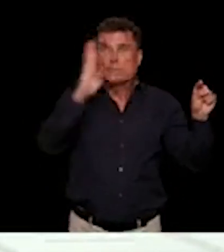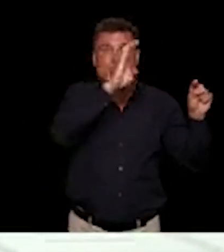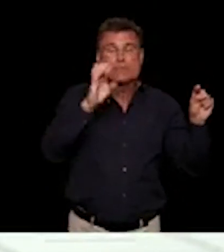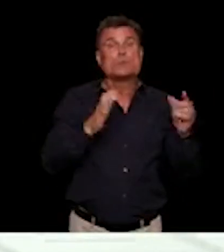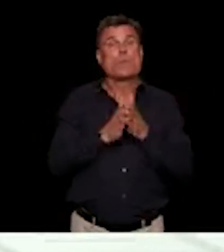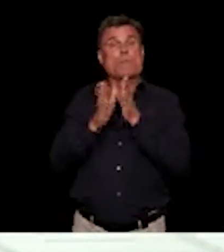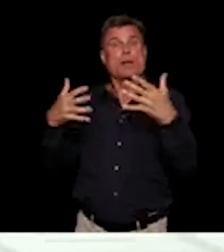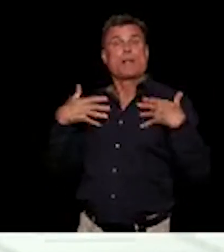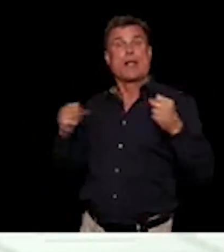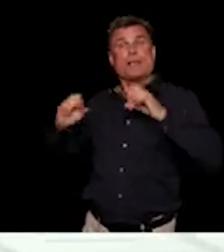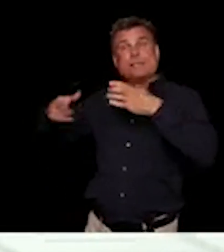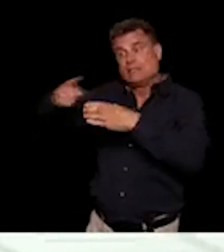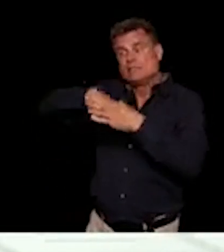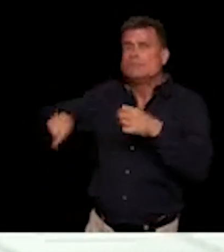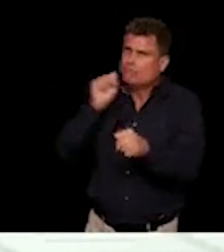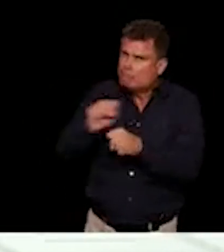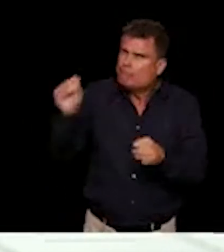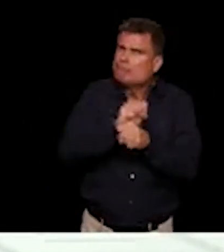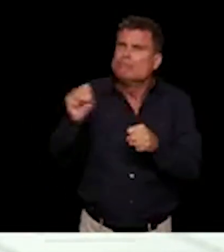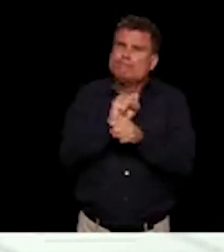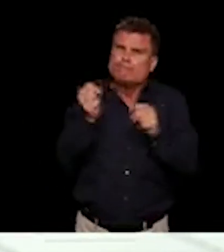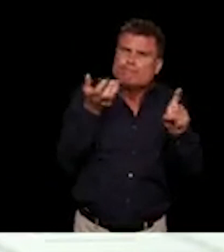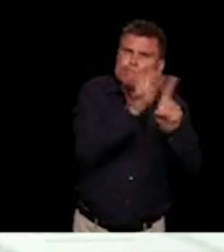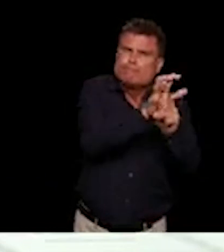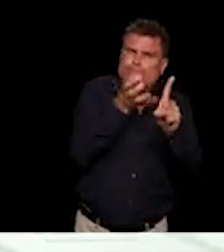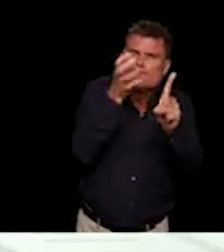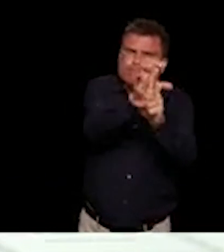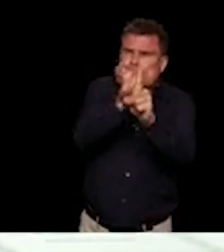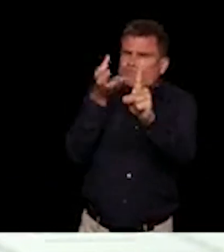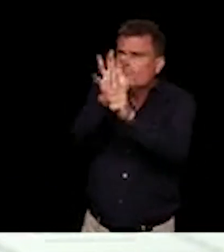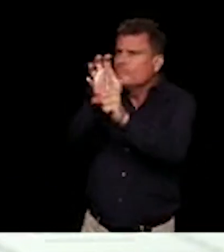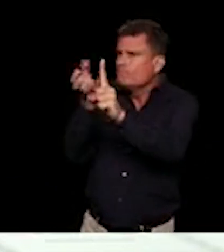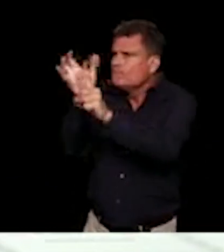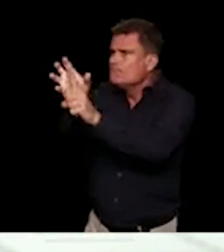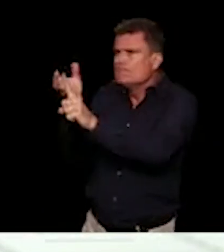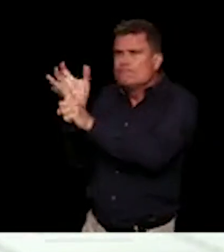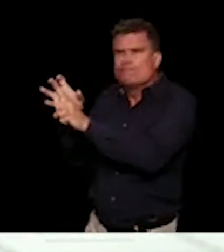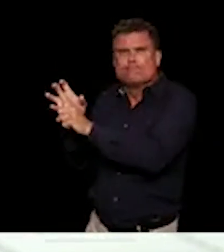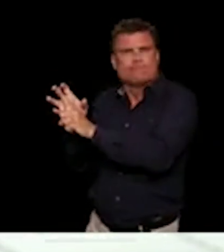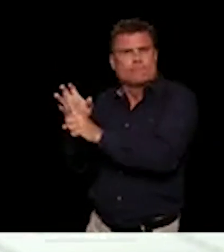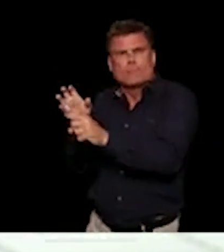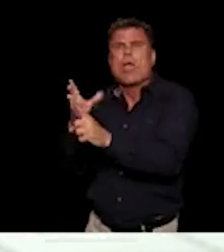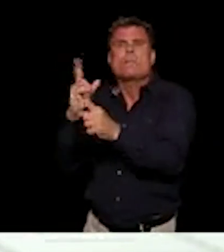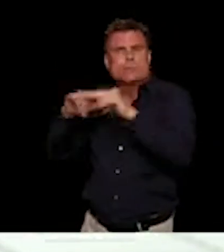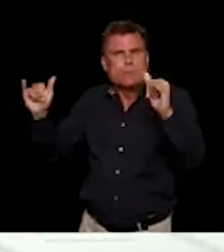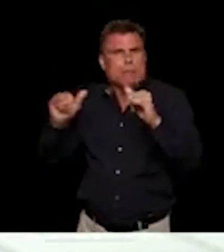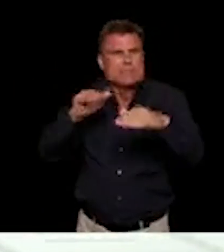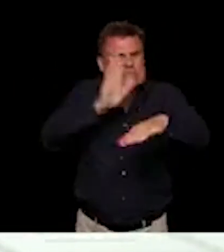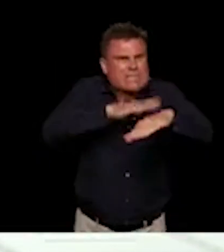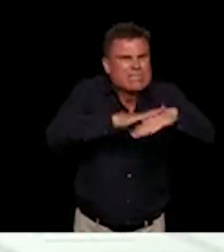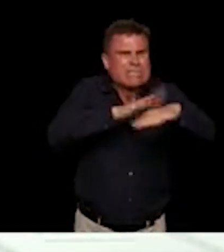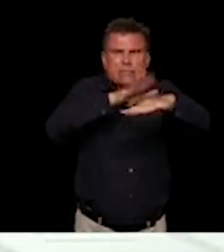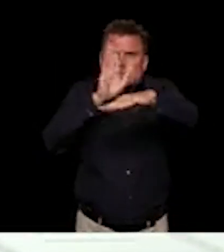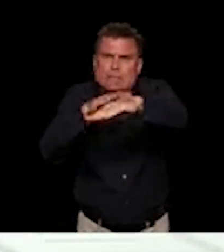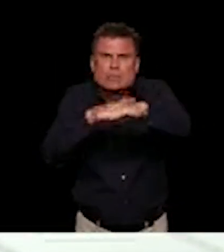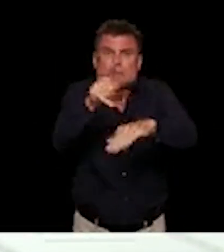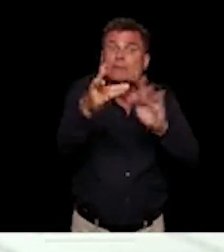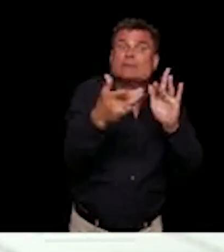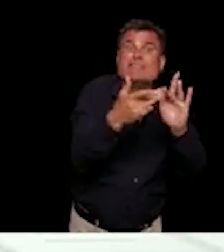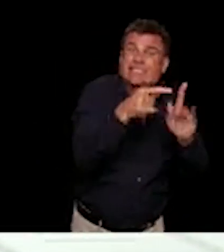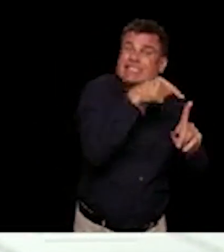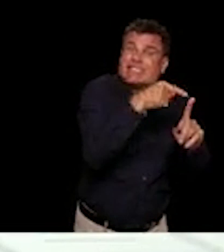proactively managing and following up these outbreaks, notifying close contacts, and doing all they can to break the chain of